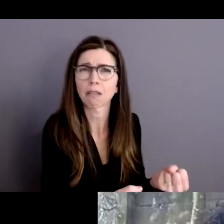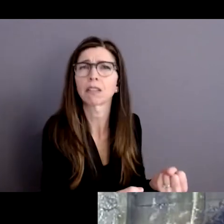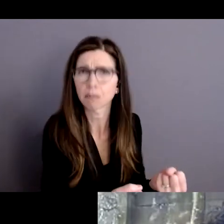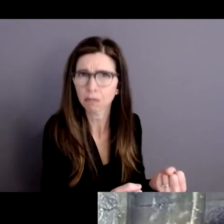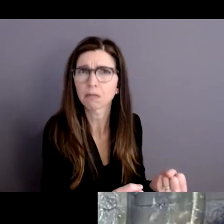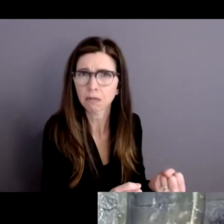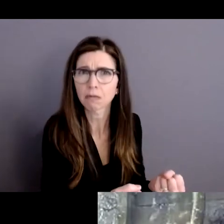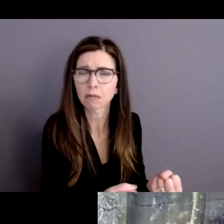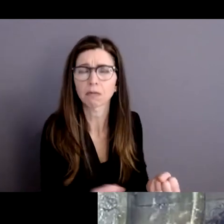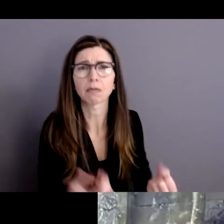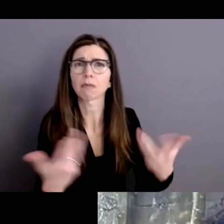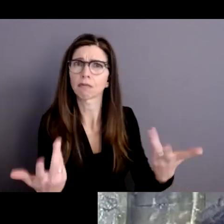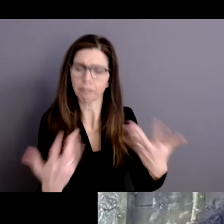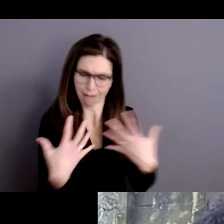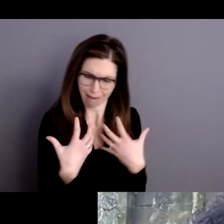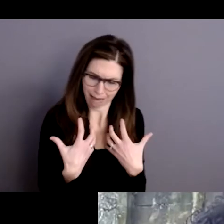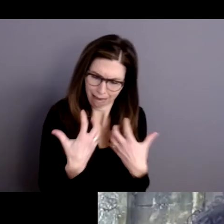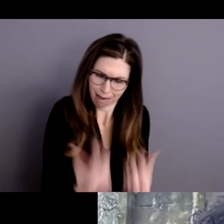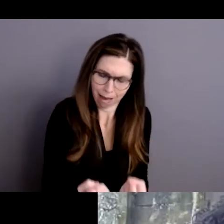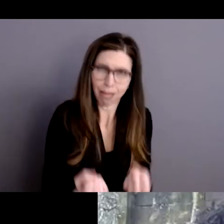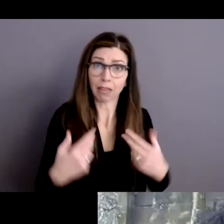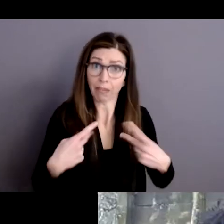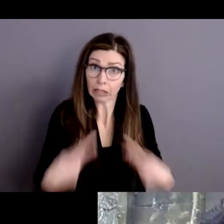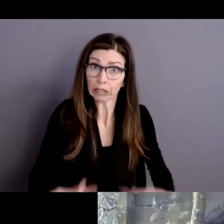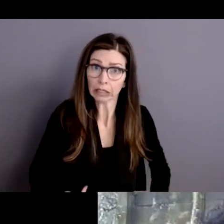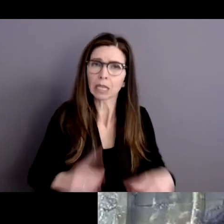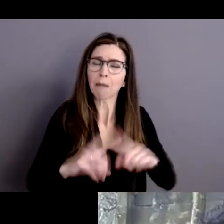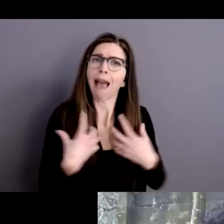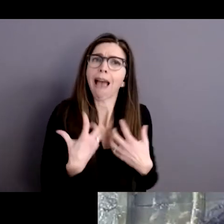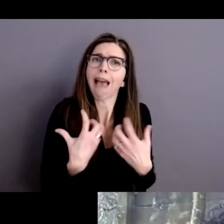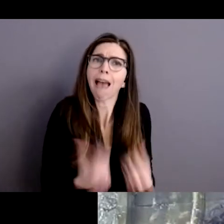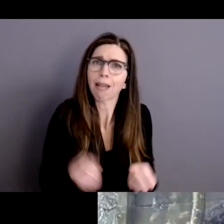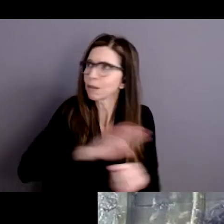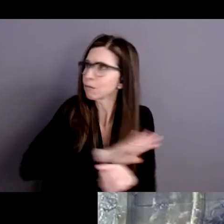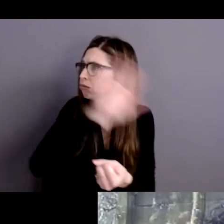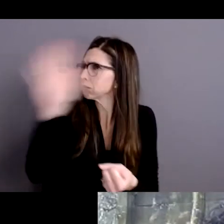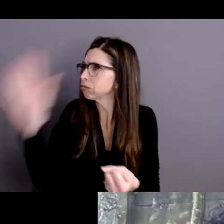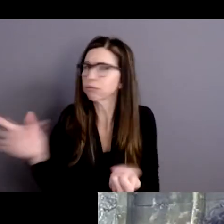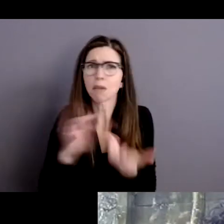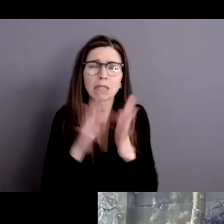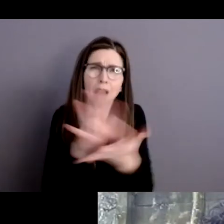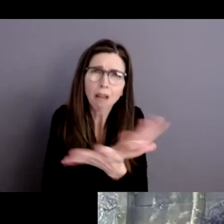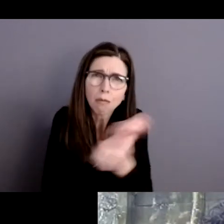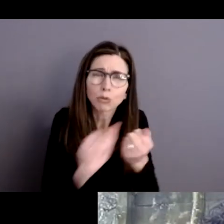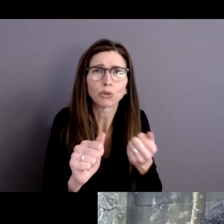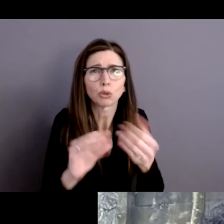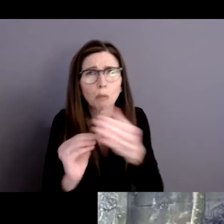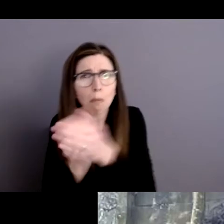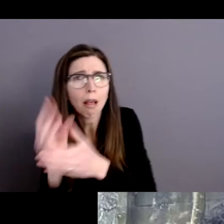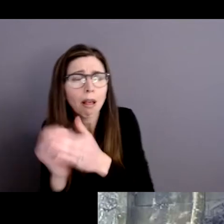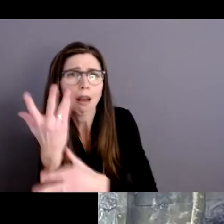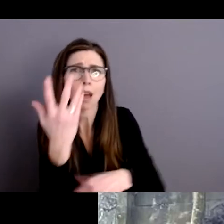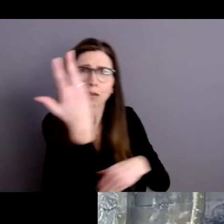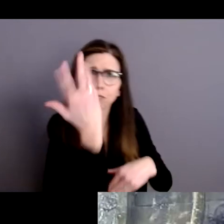The health not only of our human relatives, but also the relatives across the land, including the plants, animals, waterways, and